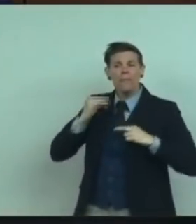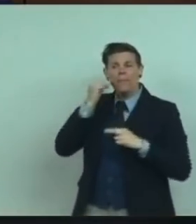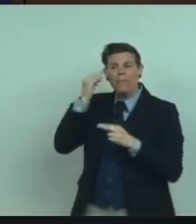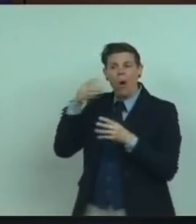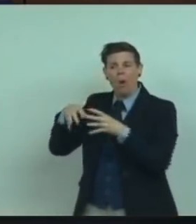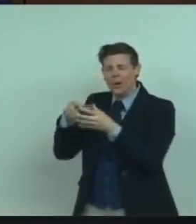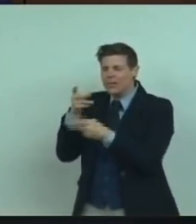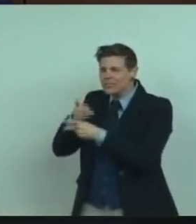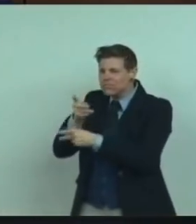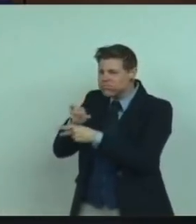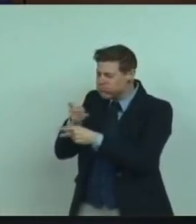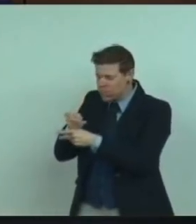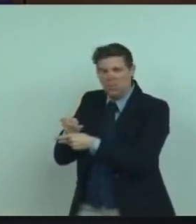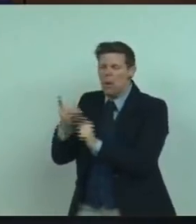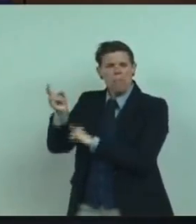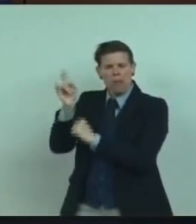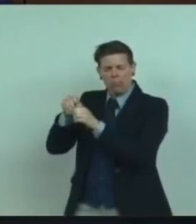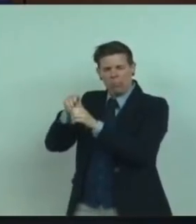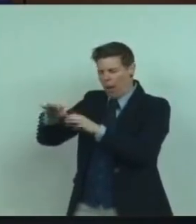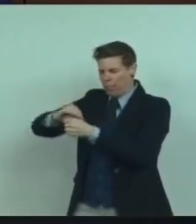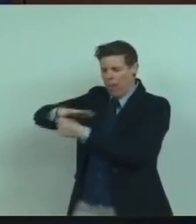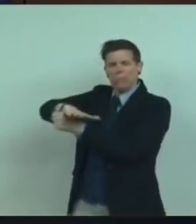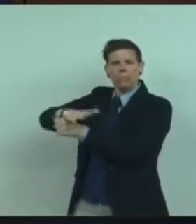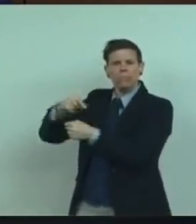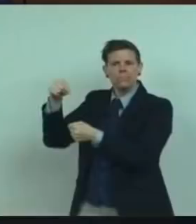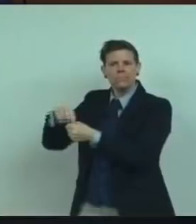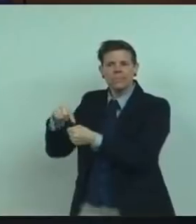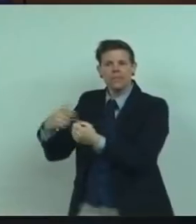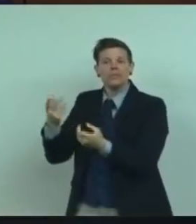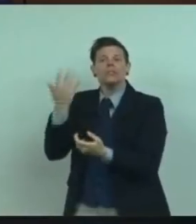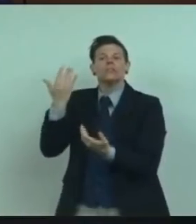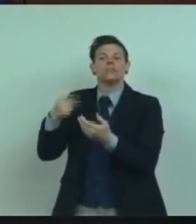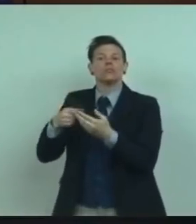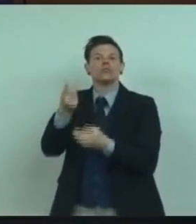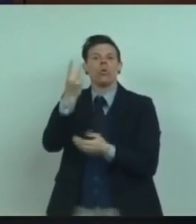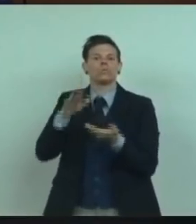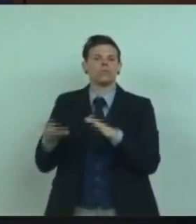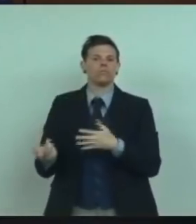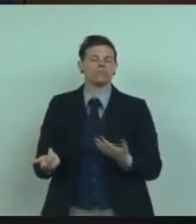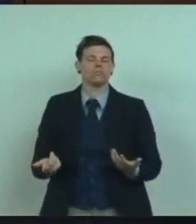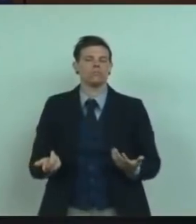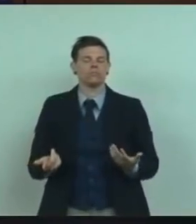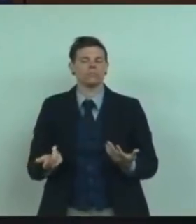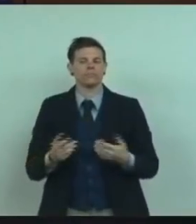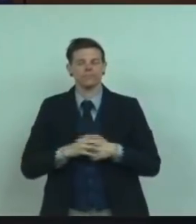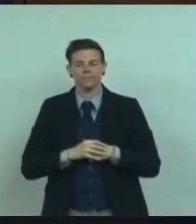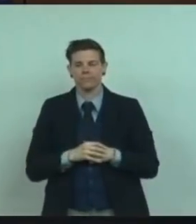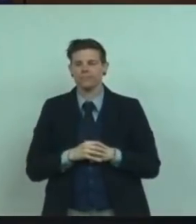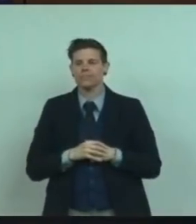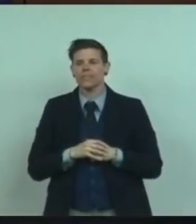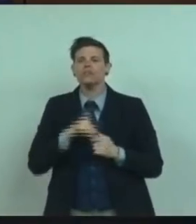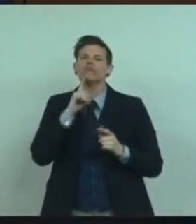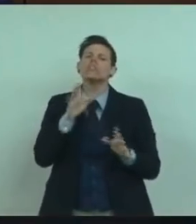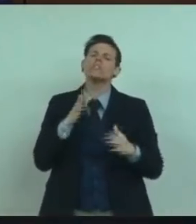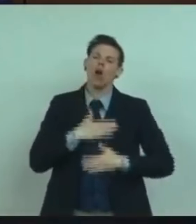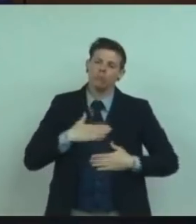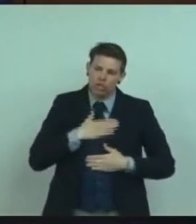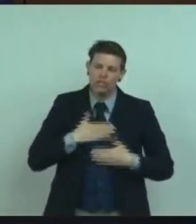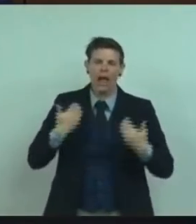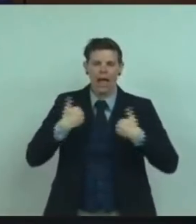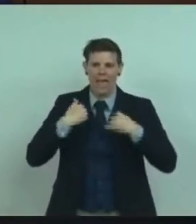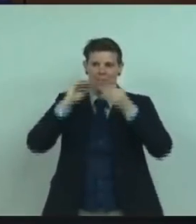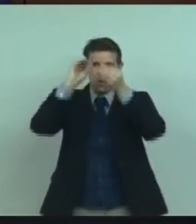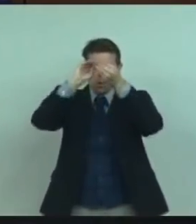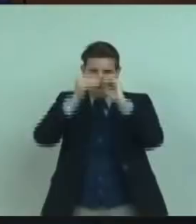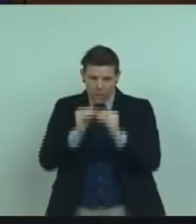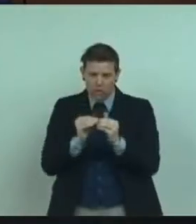it resulted in the deaths of 2 individuals. So I do appreciate that we've got data that says our measures are